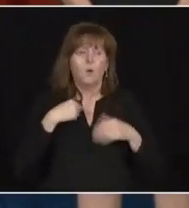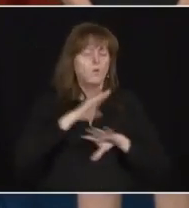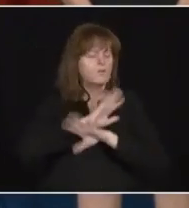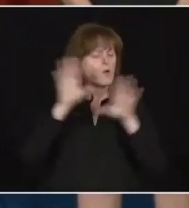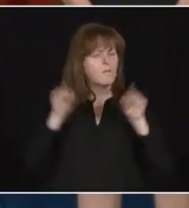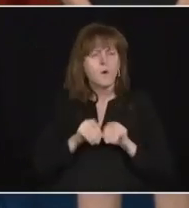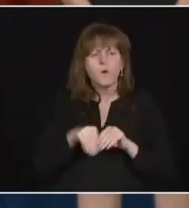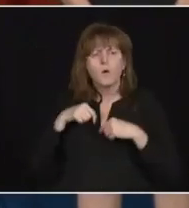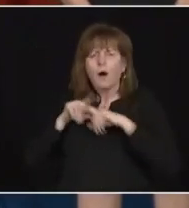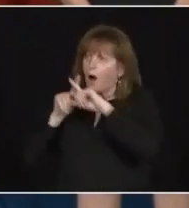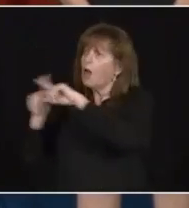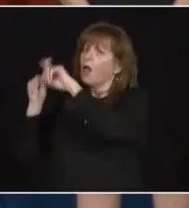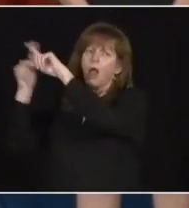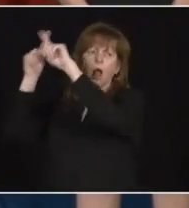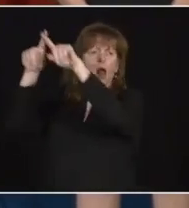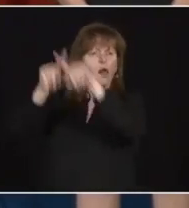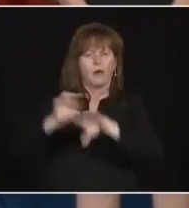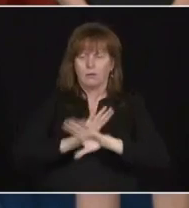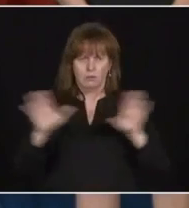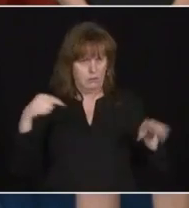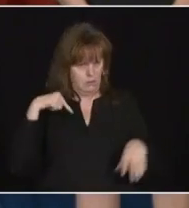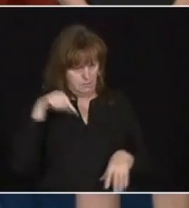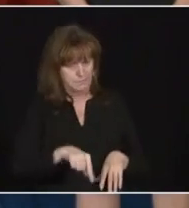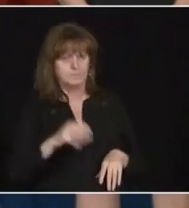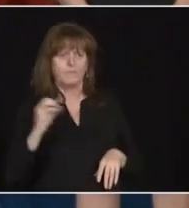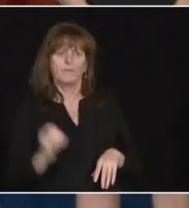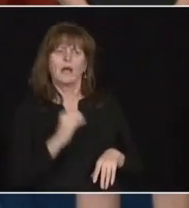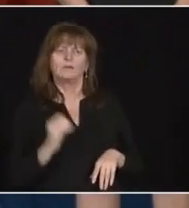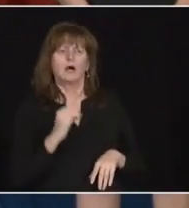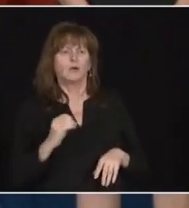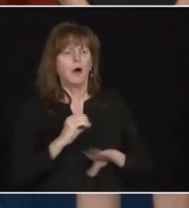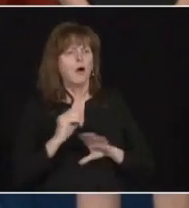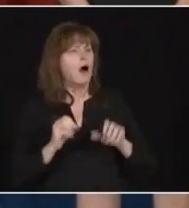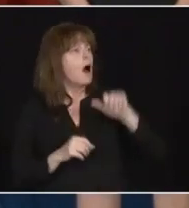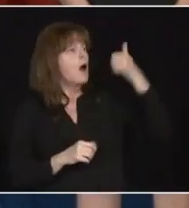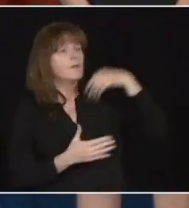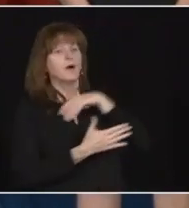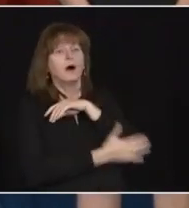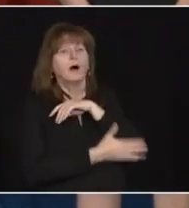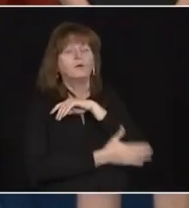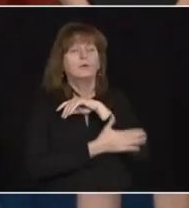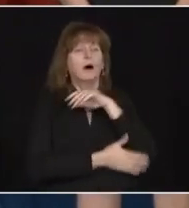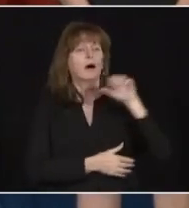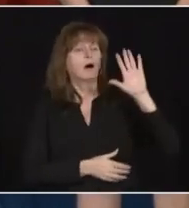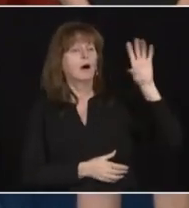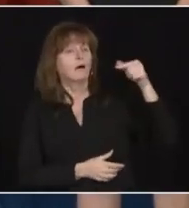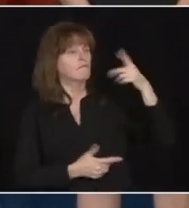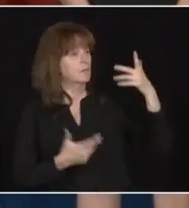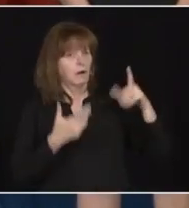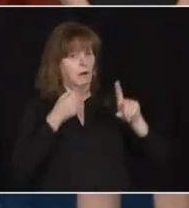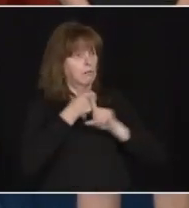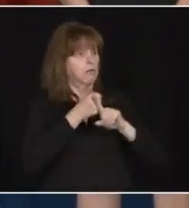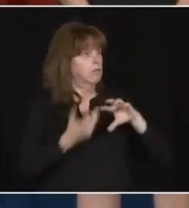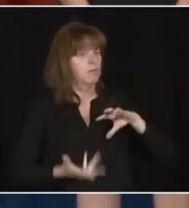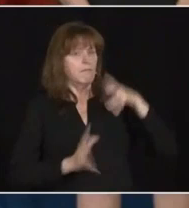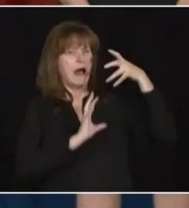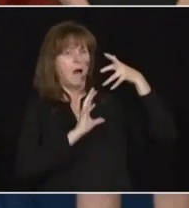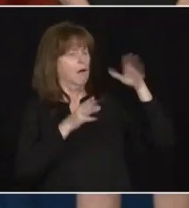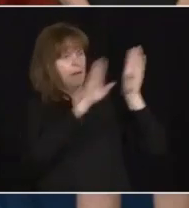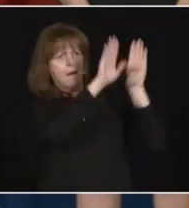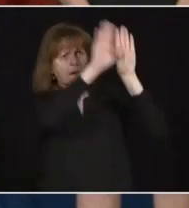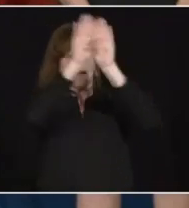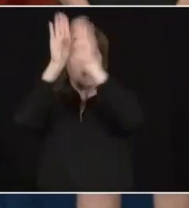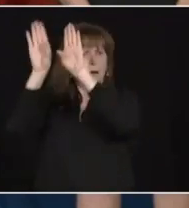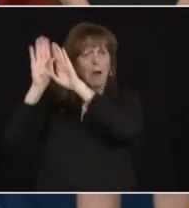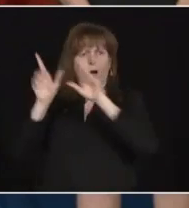rather than relying on these foreign countries, foreign governments, that when you know, all heck breaks loose, they close the borders and say you aren't